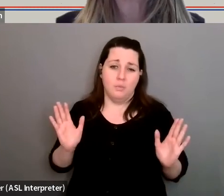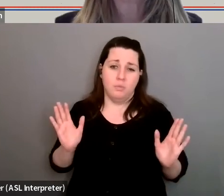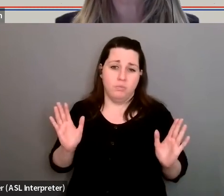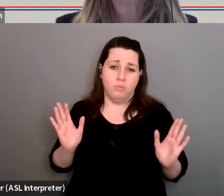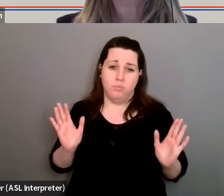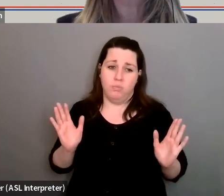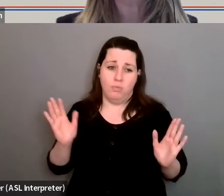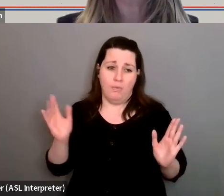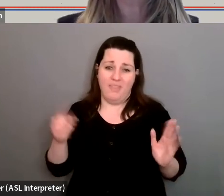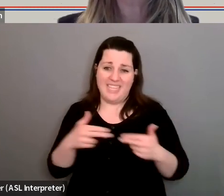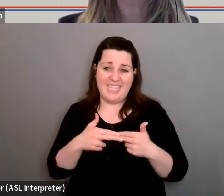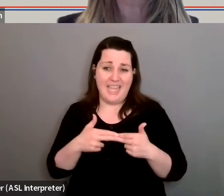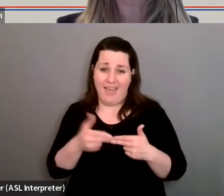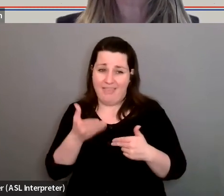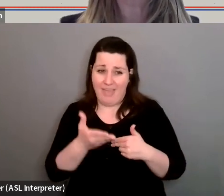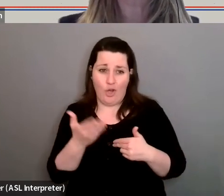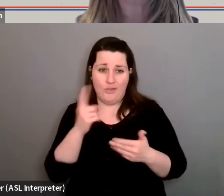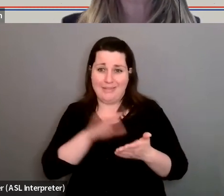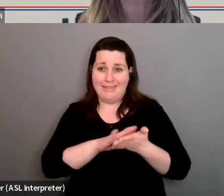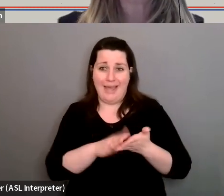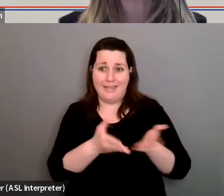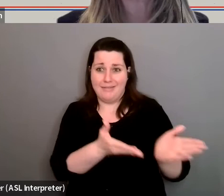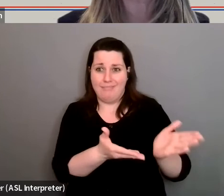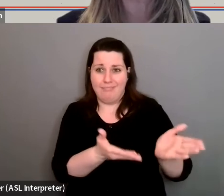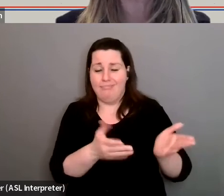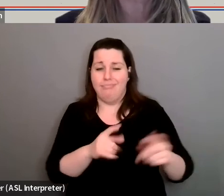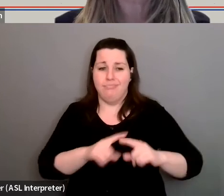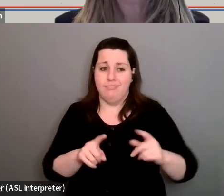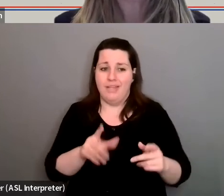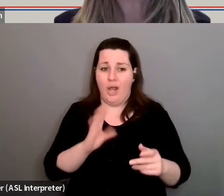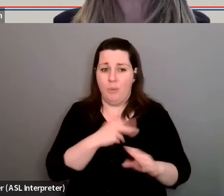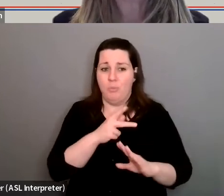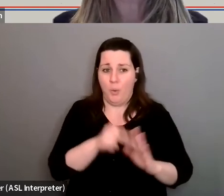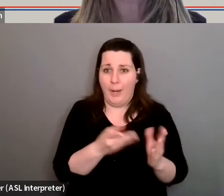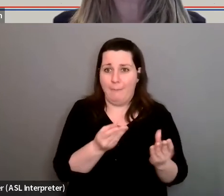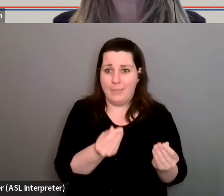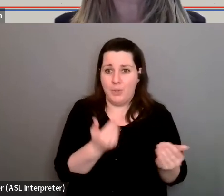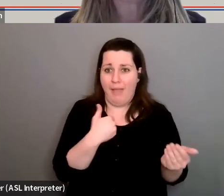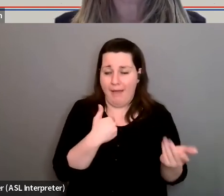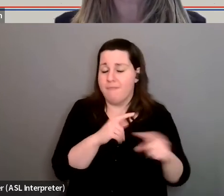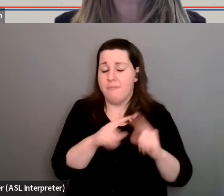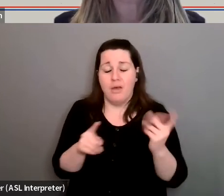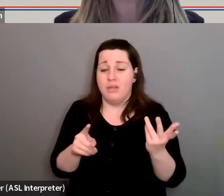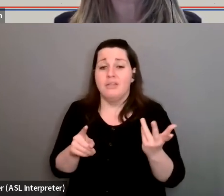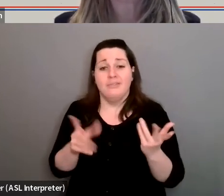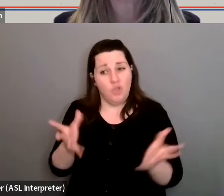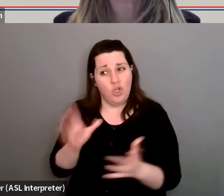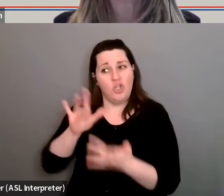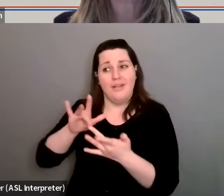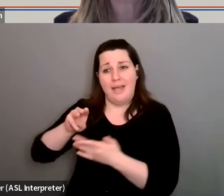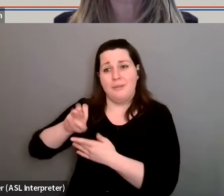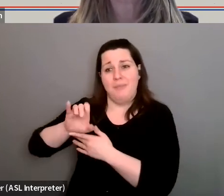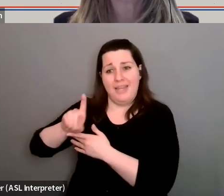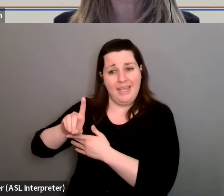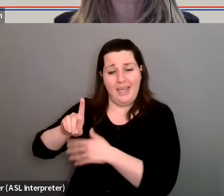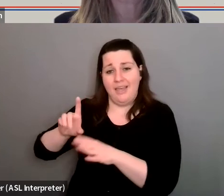this slide is in there as a courtesy, but and it's what's in our program material. But we would really encourage someone to talk to your